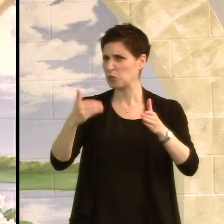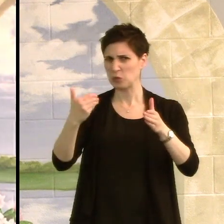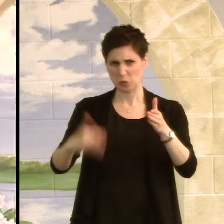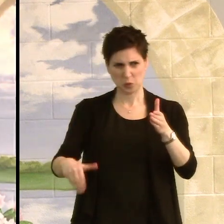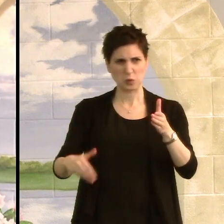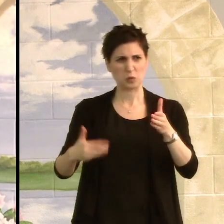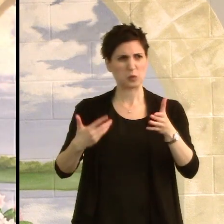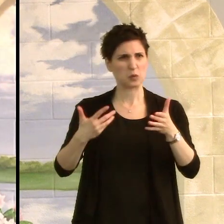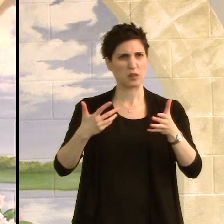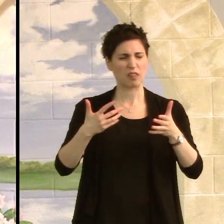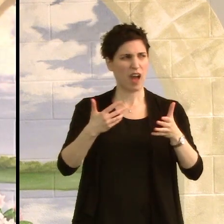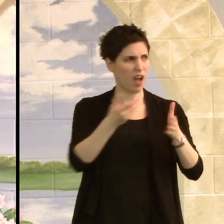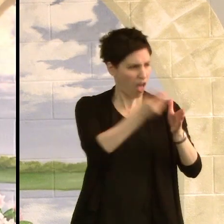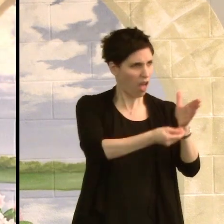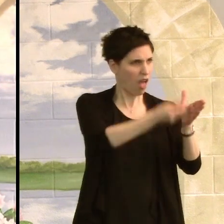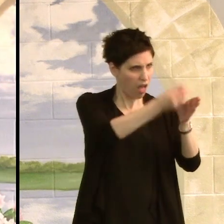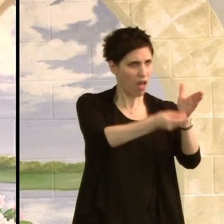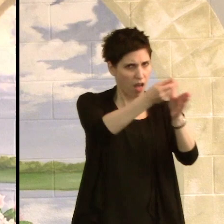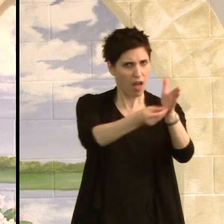stressful as we get older.